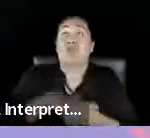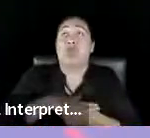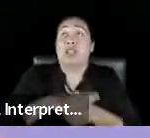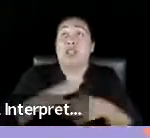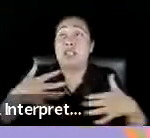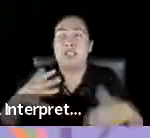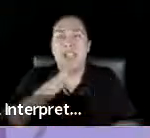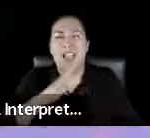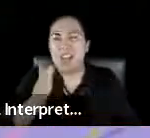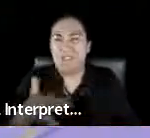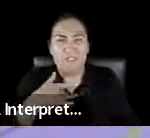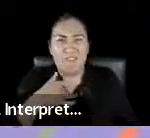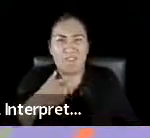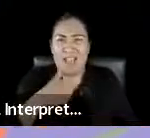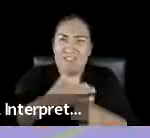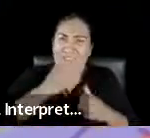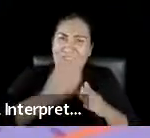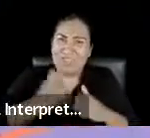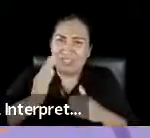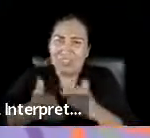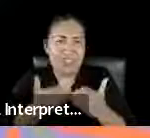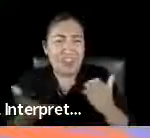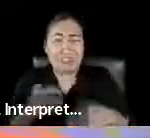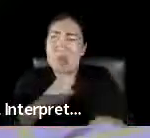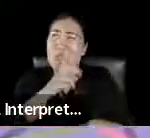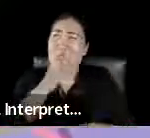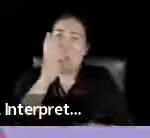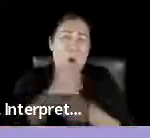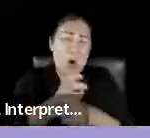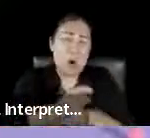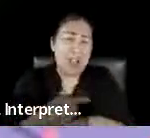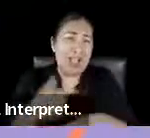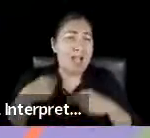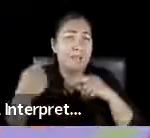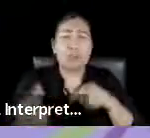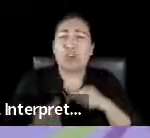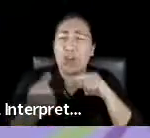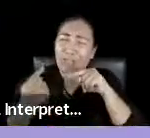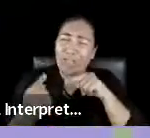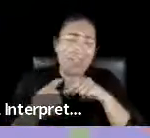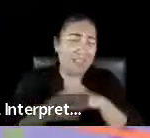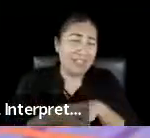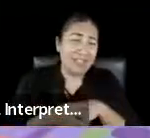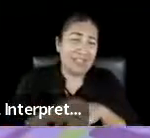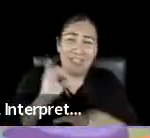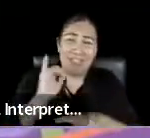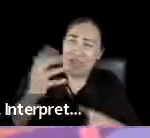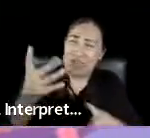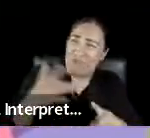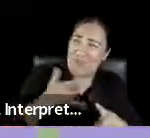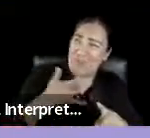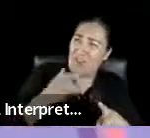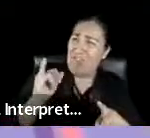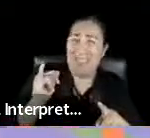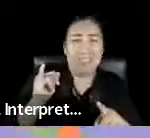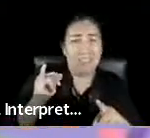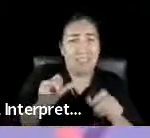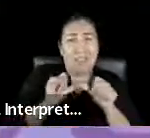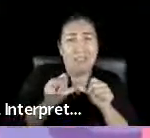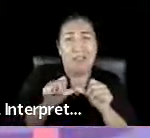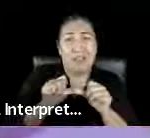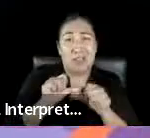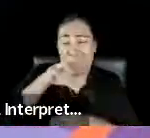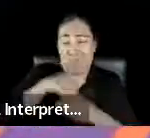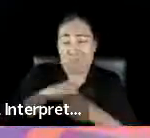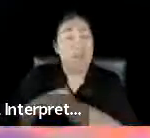have things done in time. It's just really hard for me. I'm struggling. That's what it's like walking in my shoes.